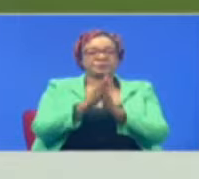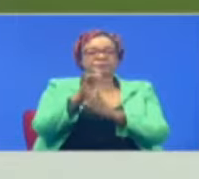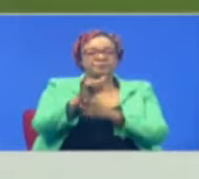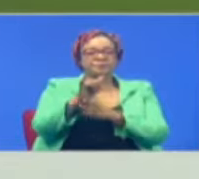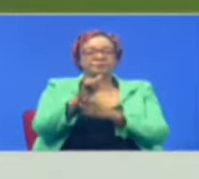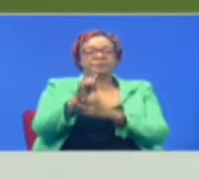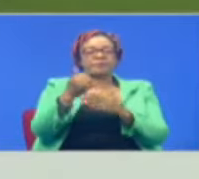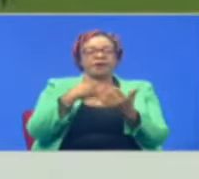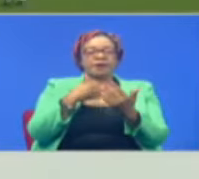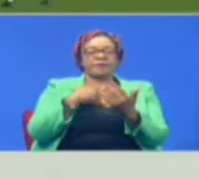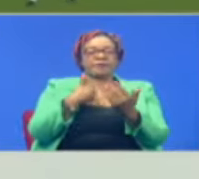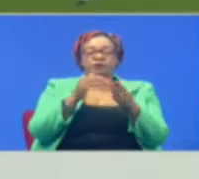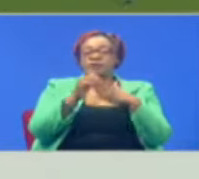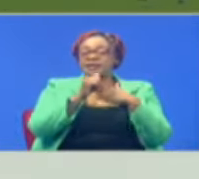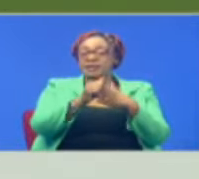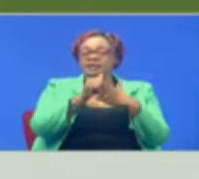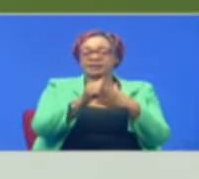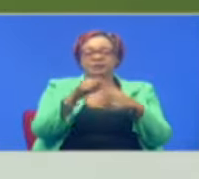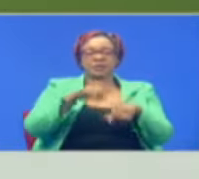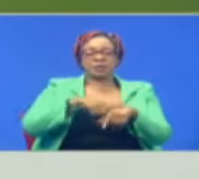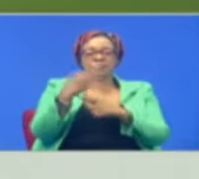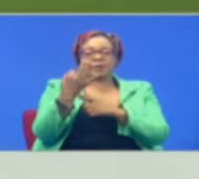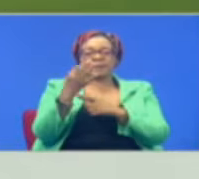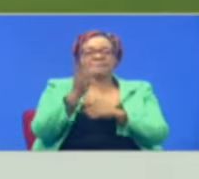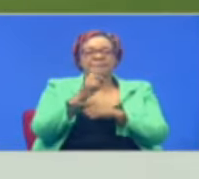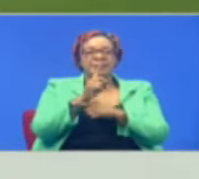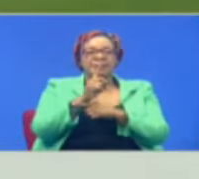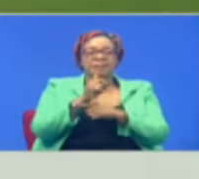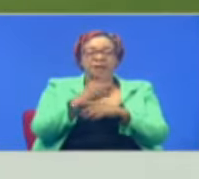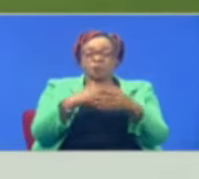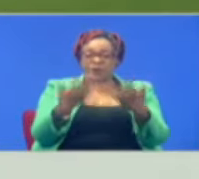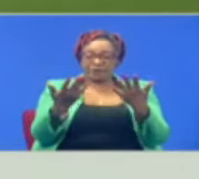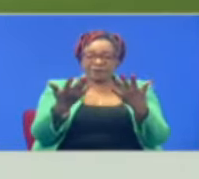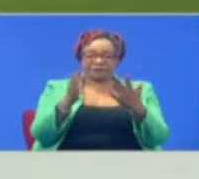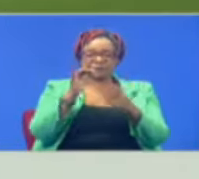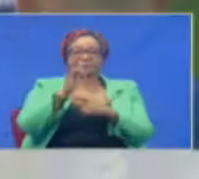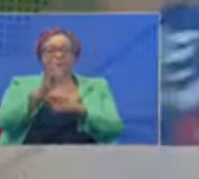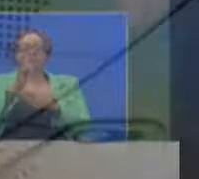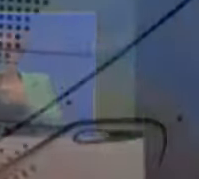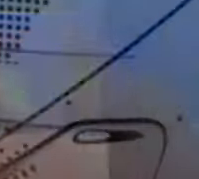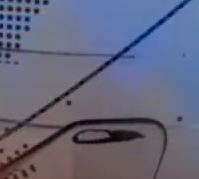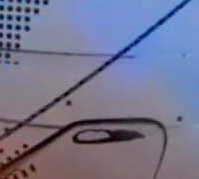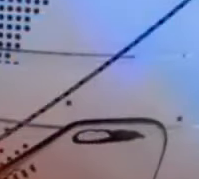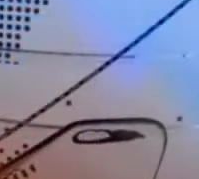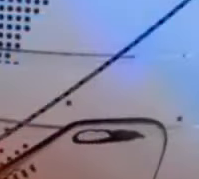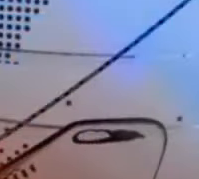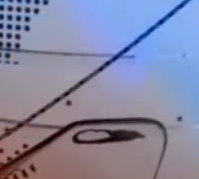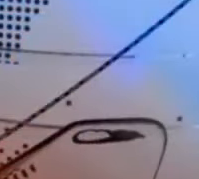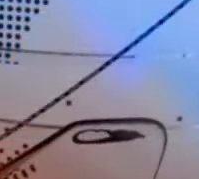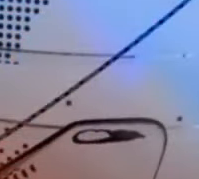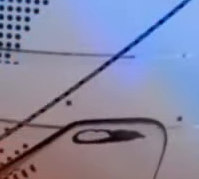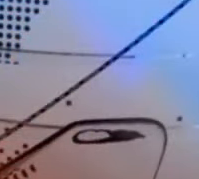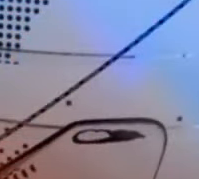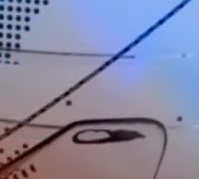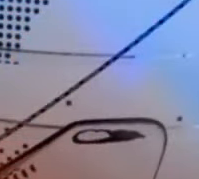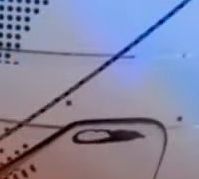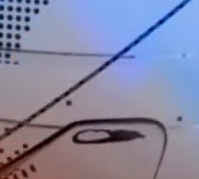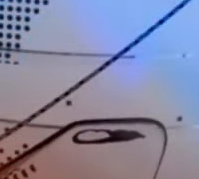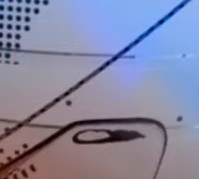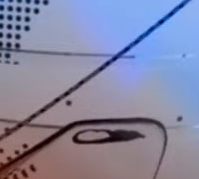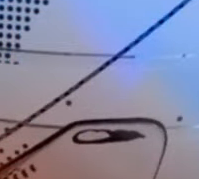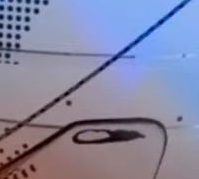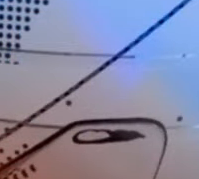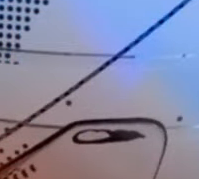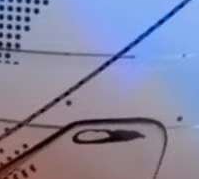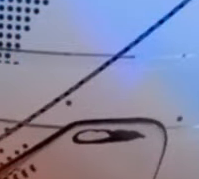them into the lead after just 3 minutes. However, the defensive errors saw Everton strike 3 times in 7 minutes just before